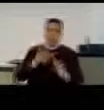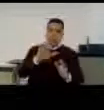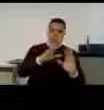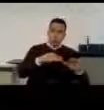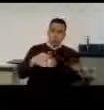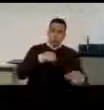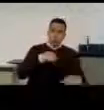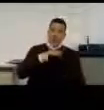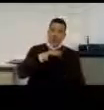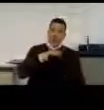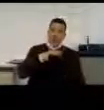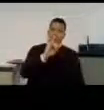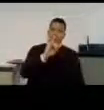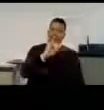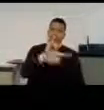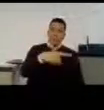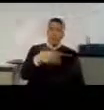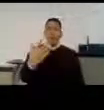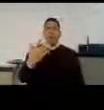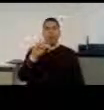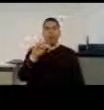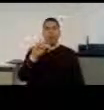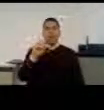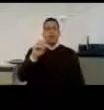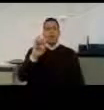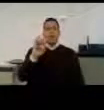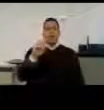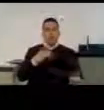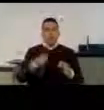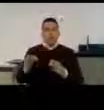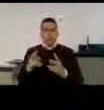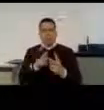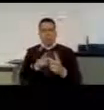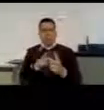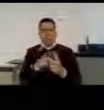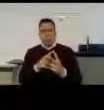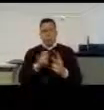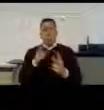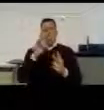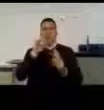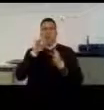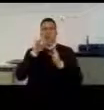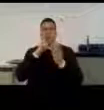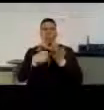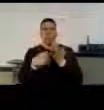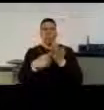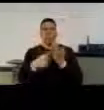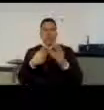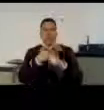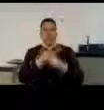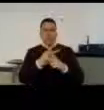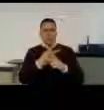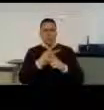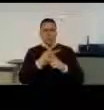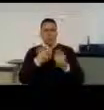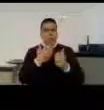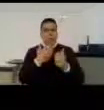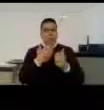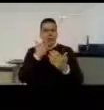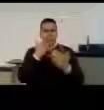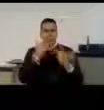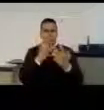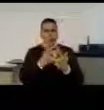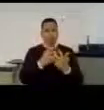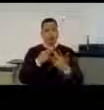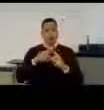a 504 plan? What's the difference? How do we have all of those things? But that really started with some parents who were really adamant that